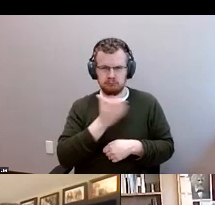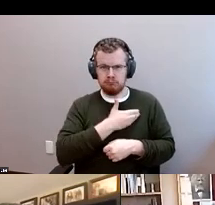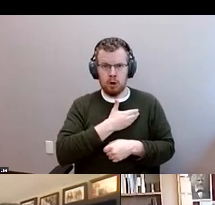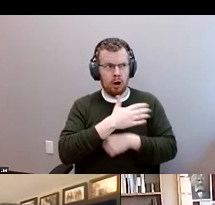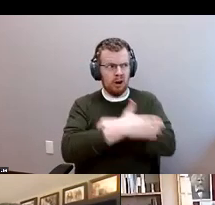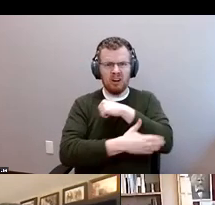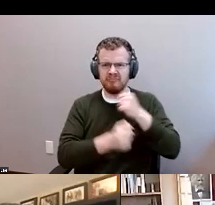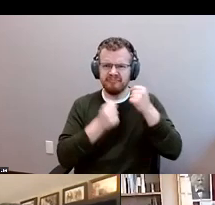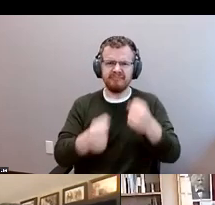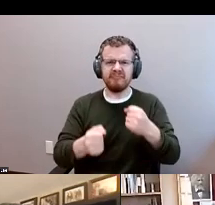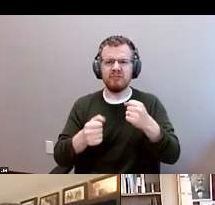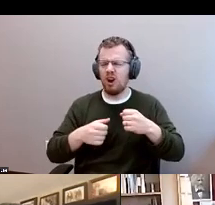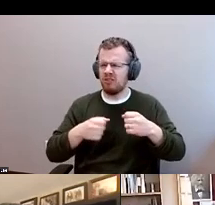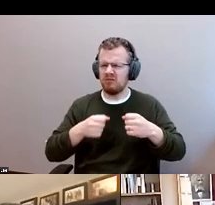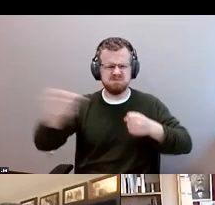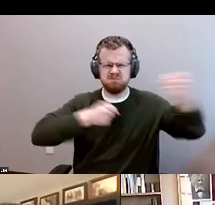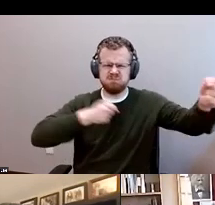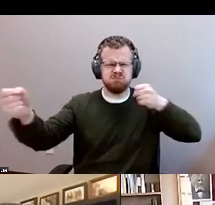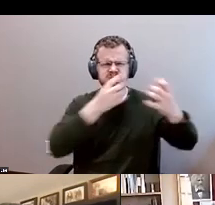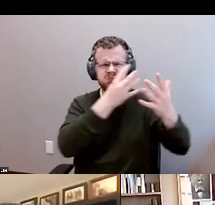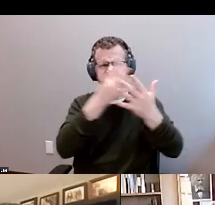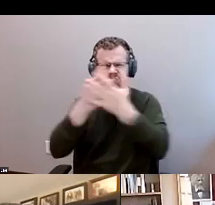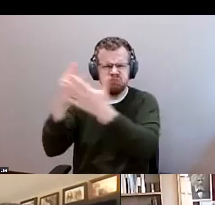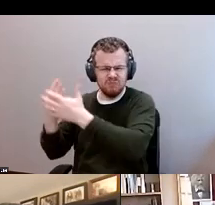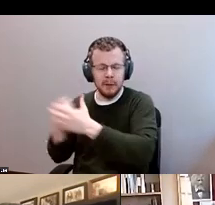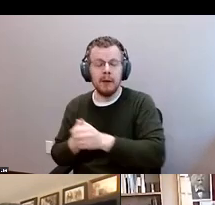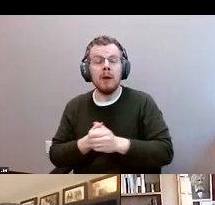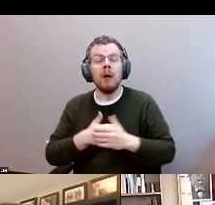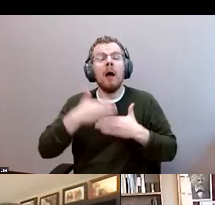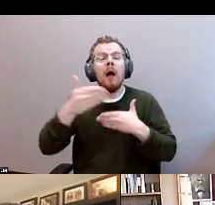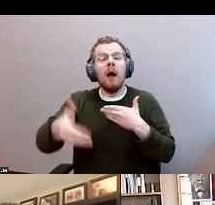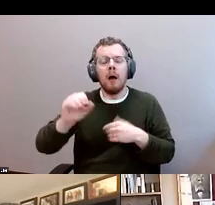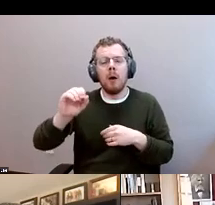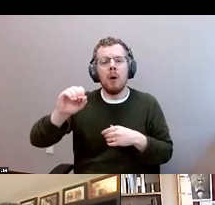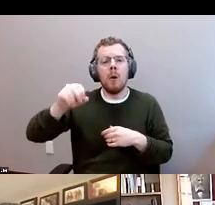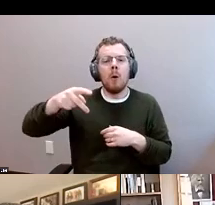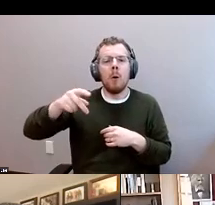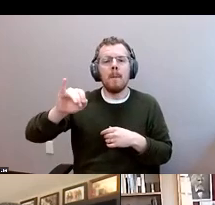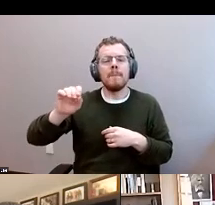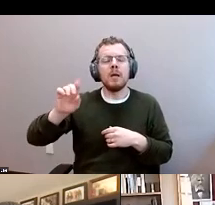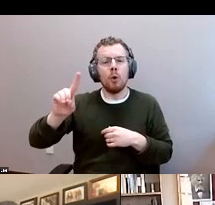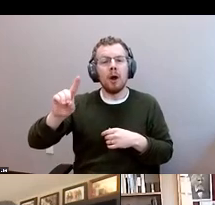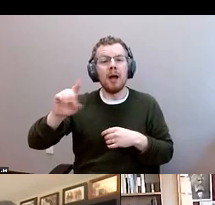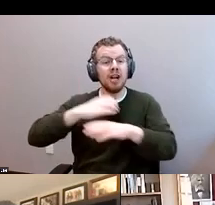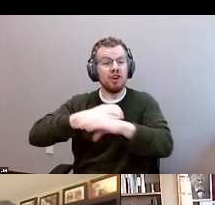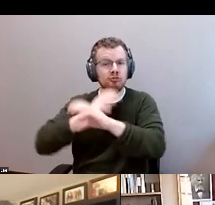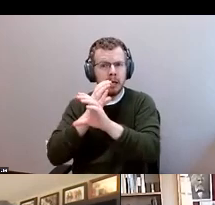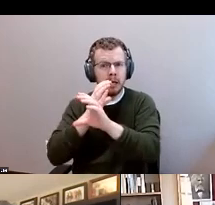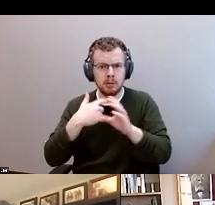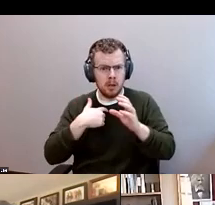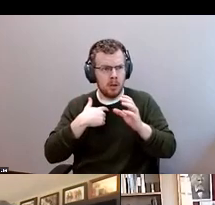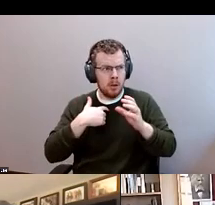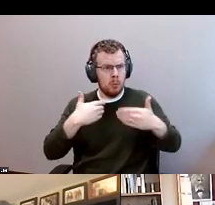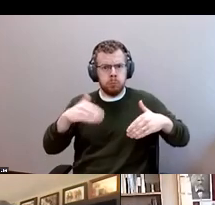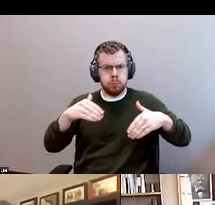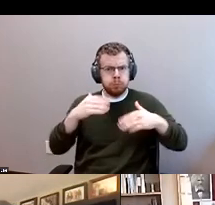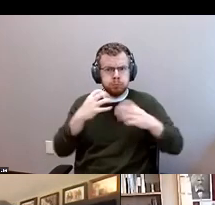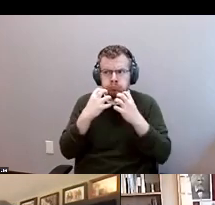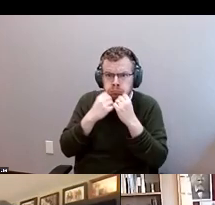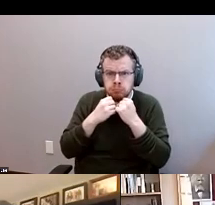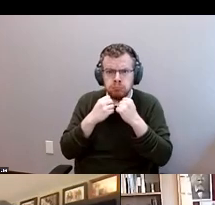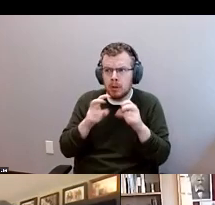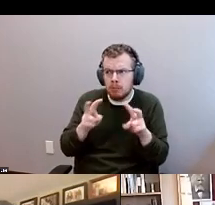incarceration. Fast forward to the opioid crisis, which I lift up with lots of love, care, and reverence for the individuals and